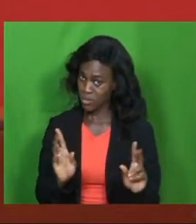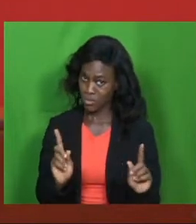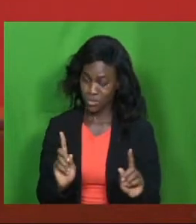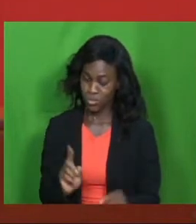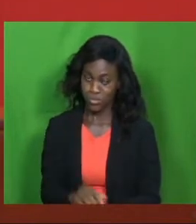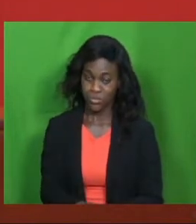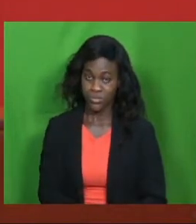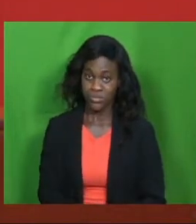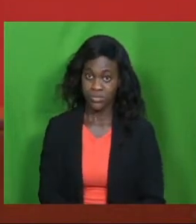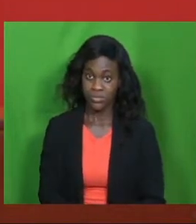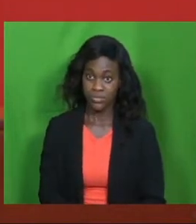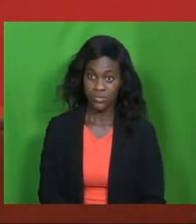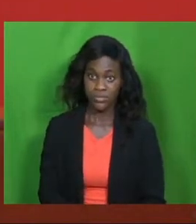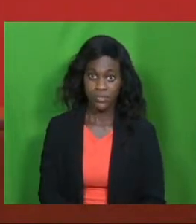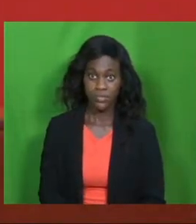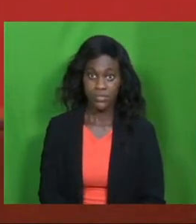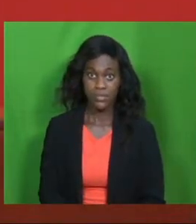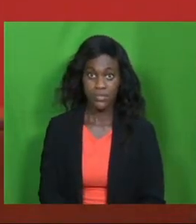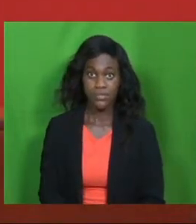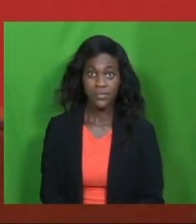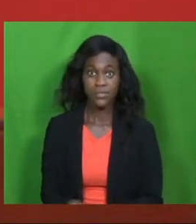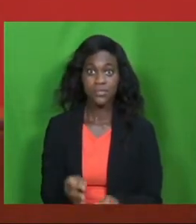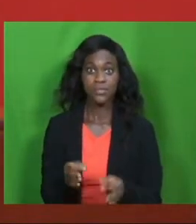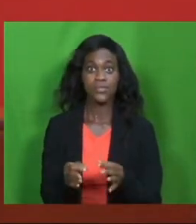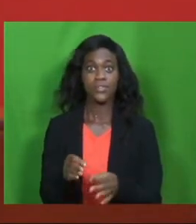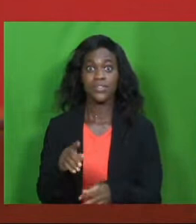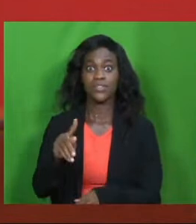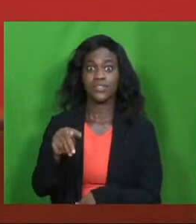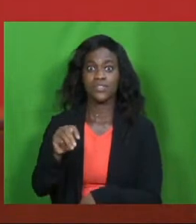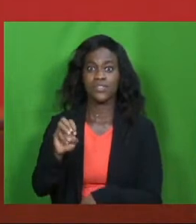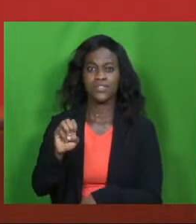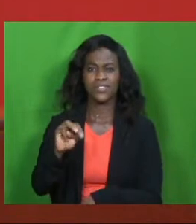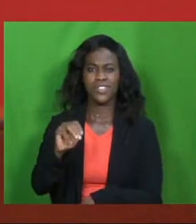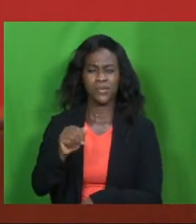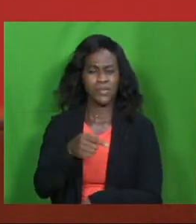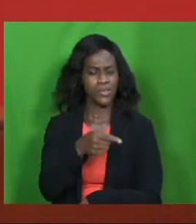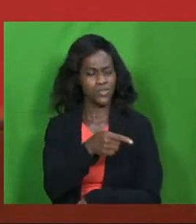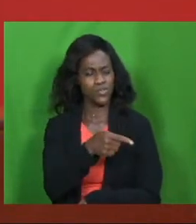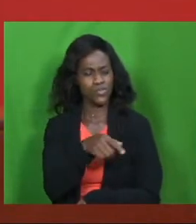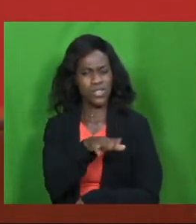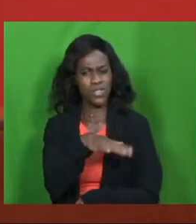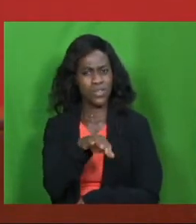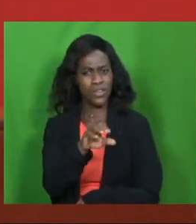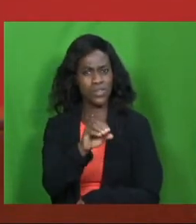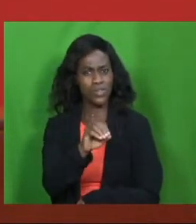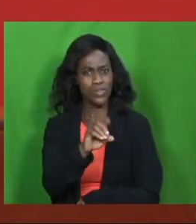And this is at Tema. It is Tema, you are to do.